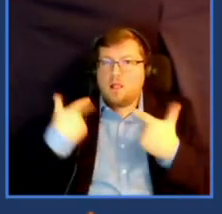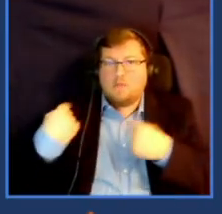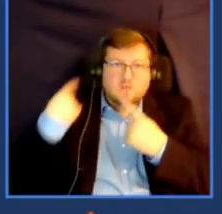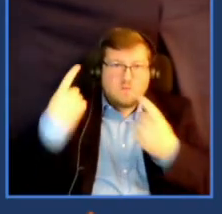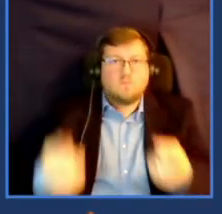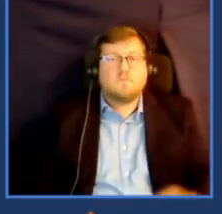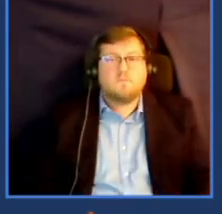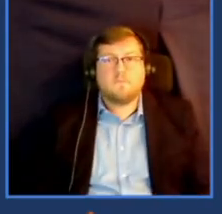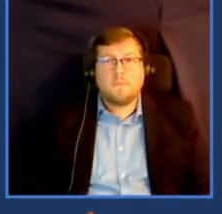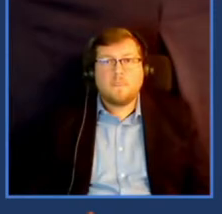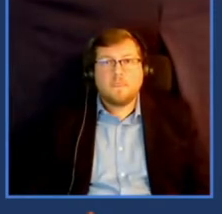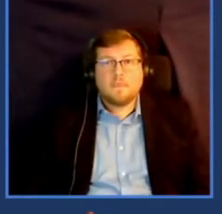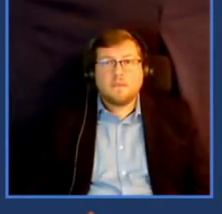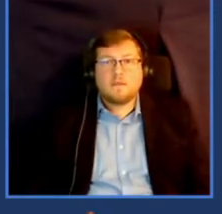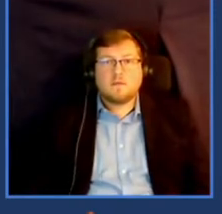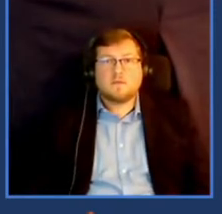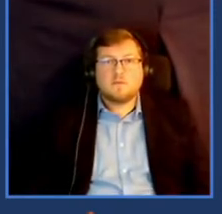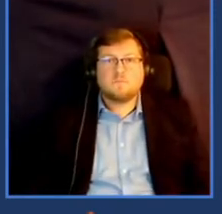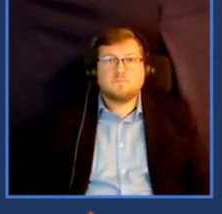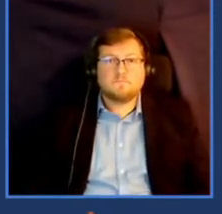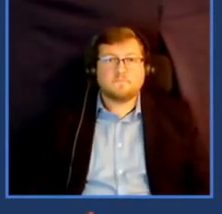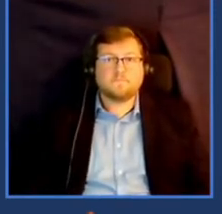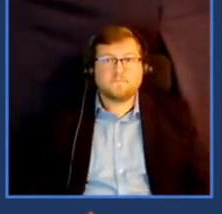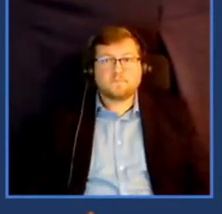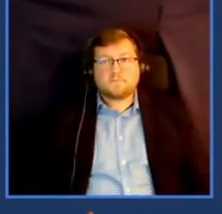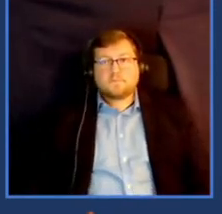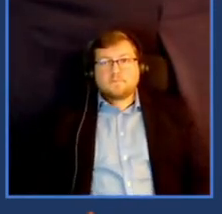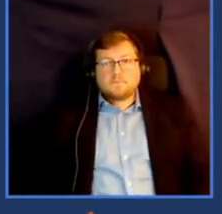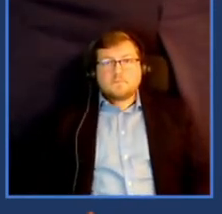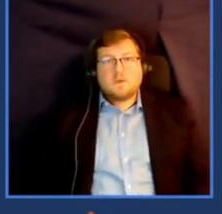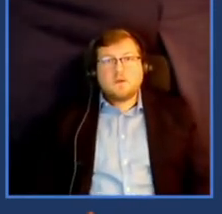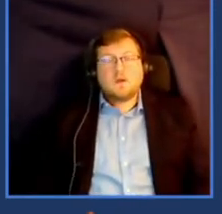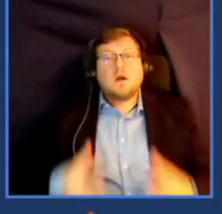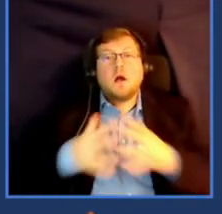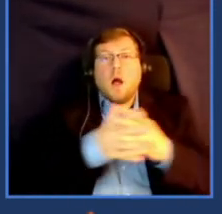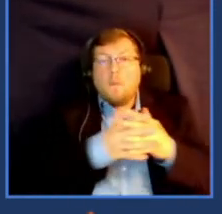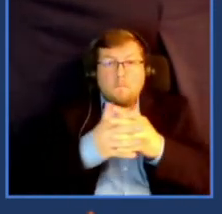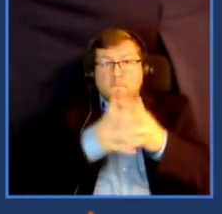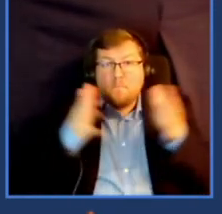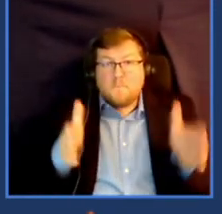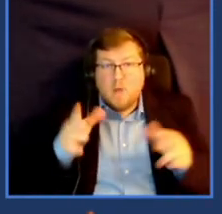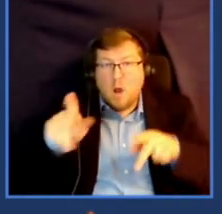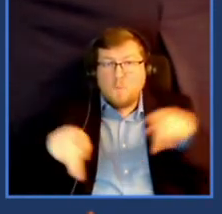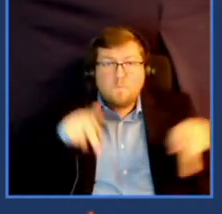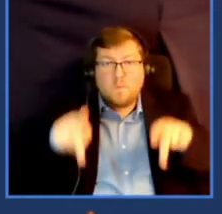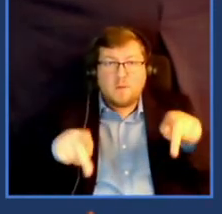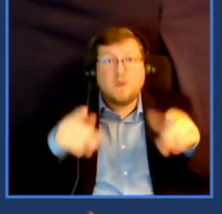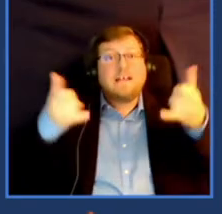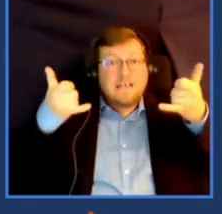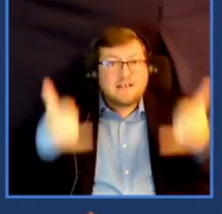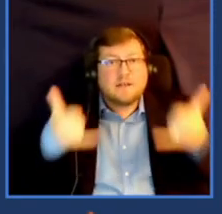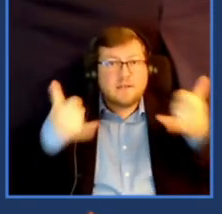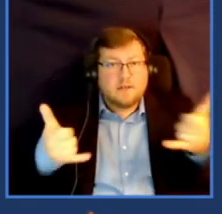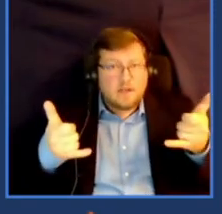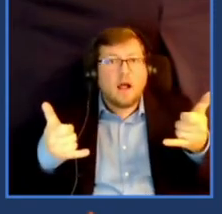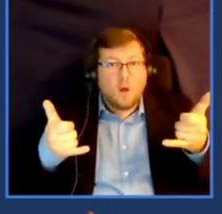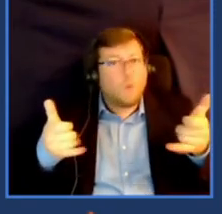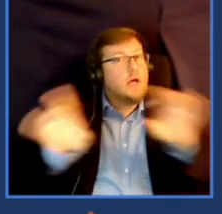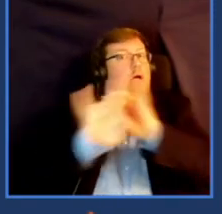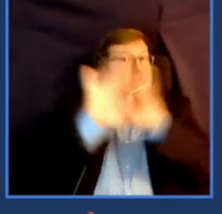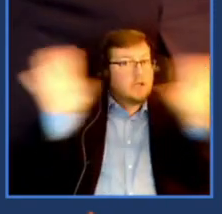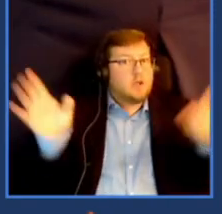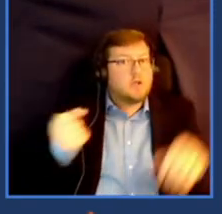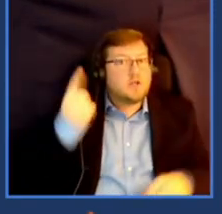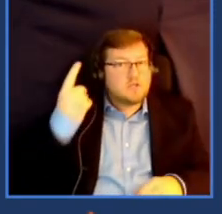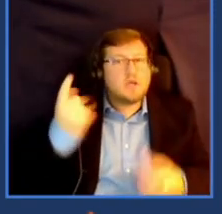I really mean it. The American people now understand clearly what's at